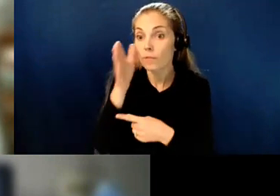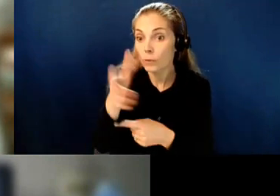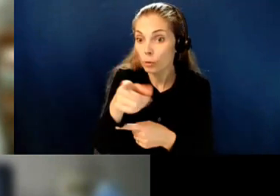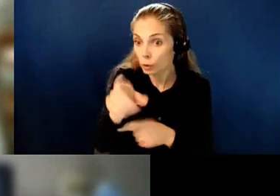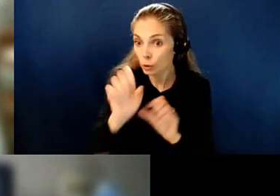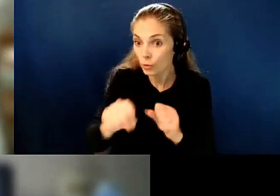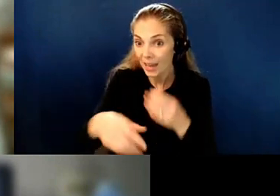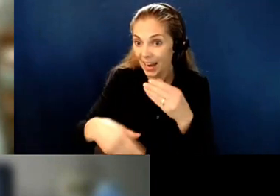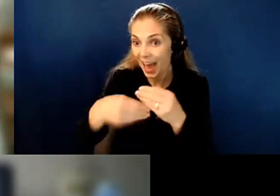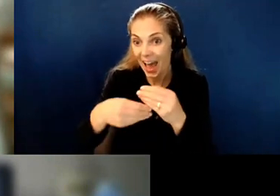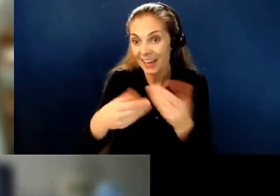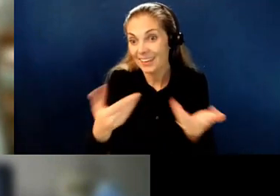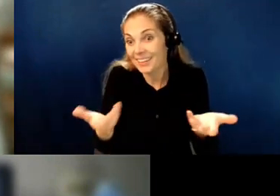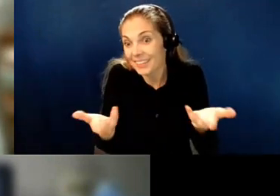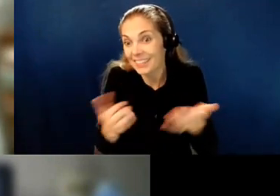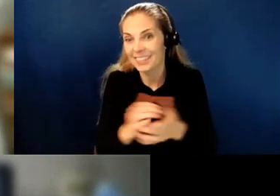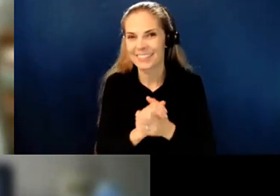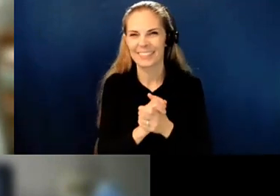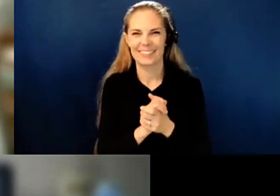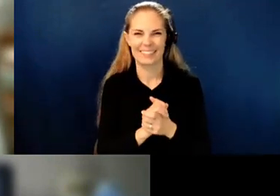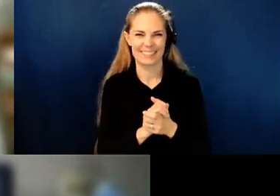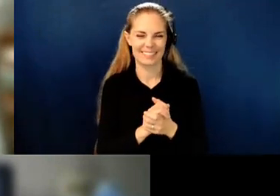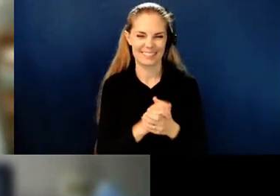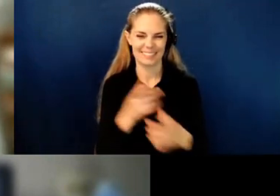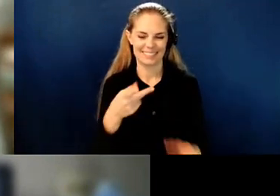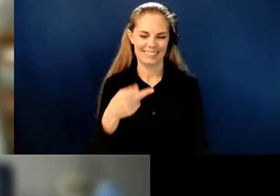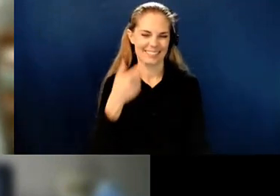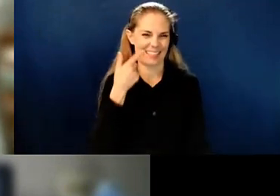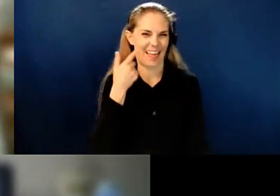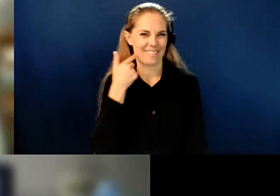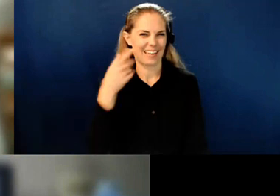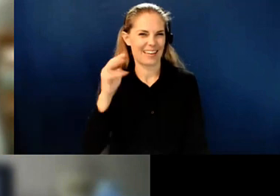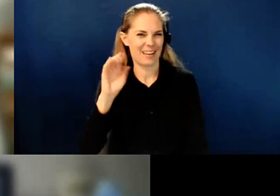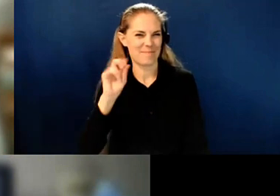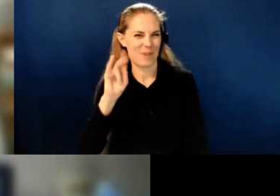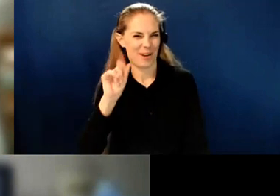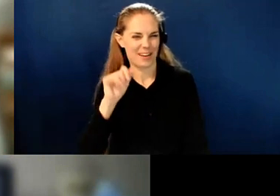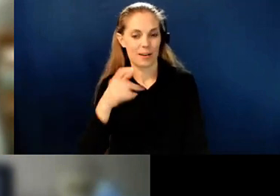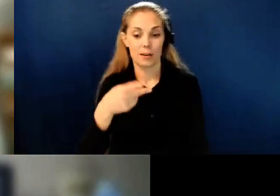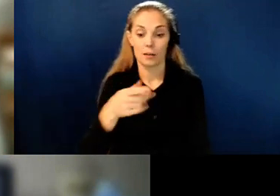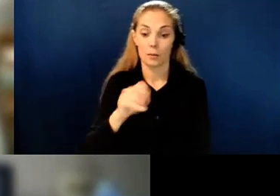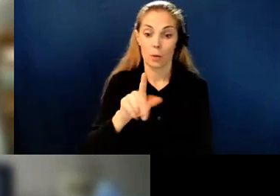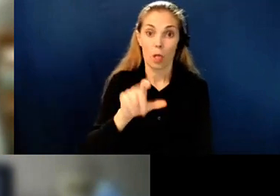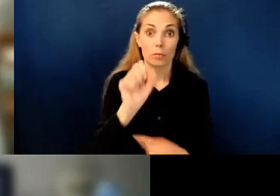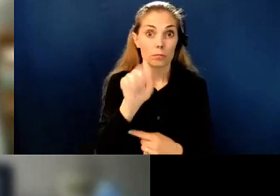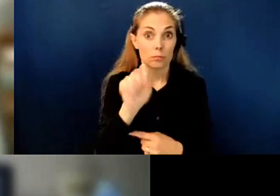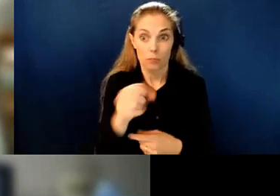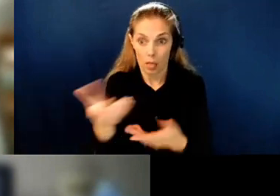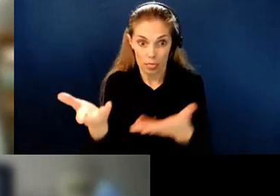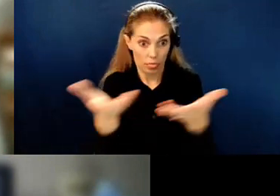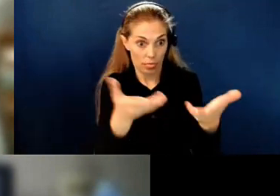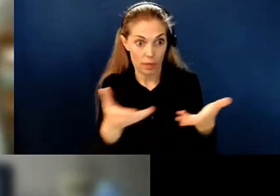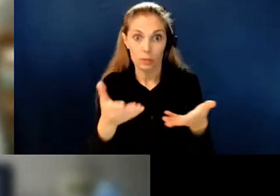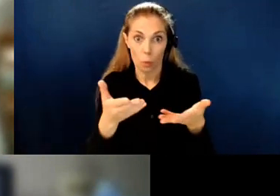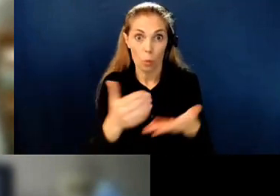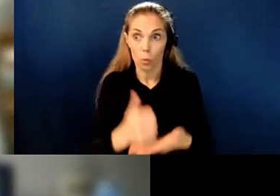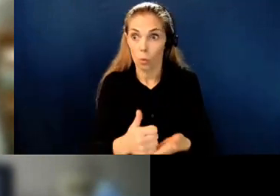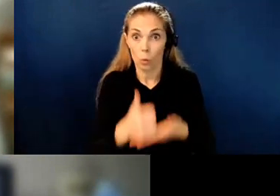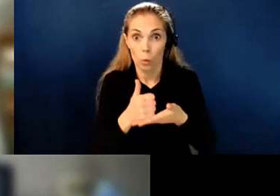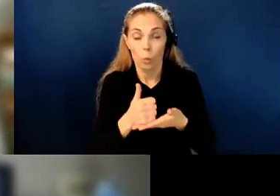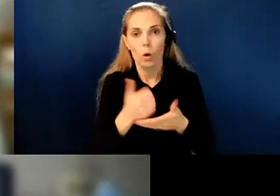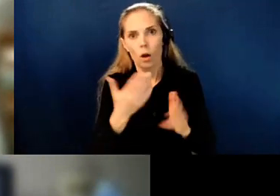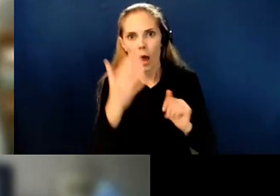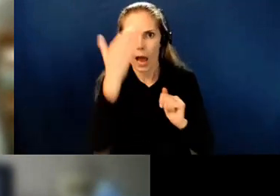future. Yeah, actually, yes. I mean, this kind of stuff is really helpful. And I know I'm going kind of branching off, but the way